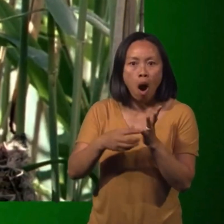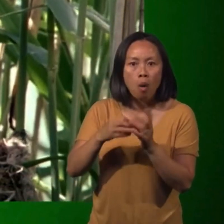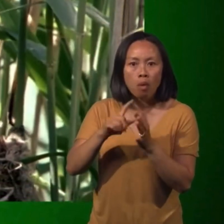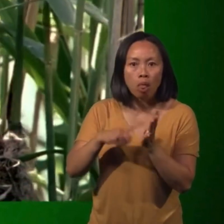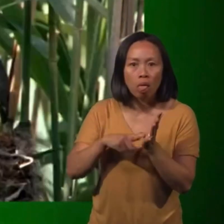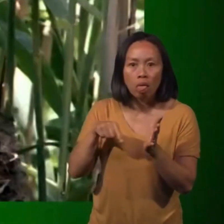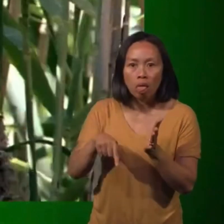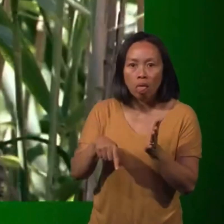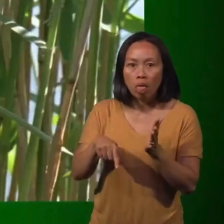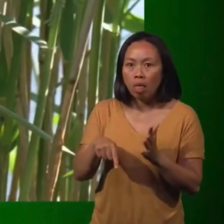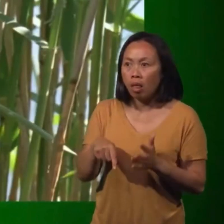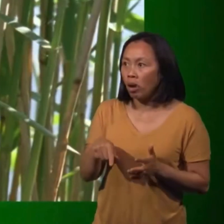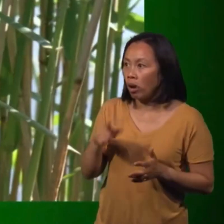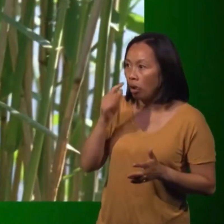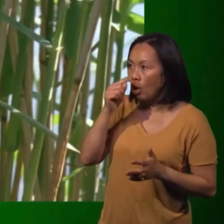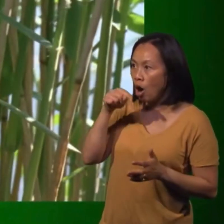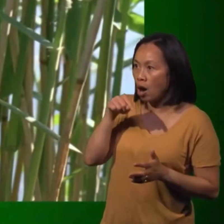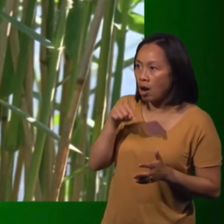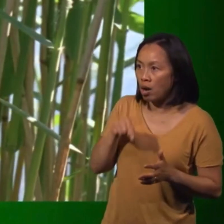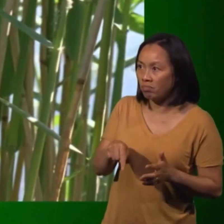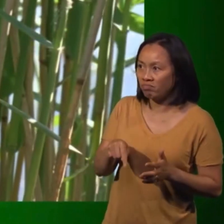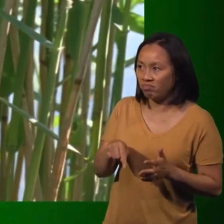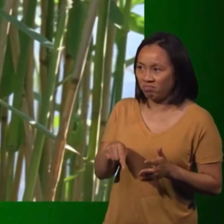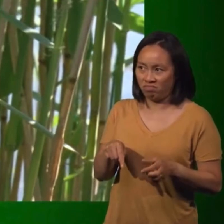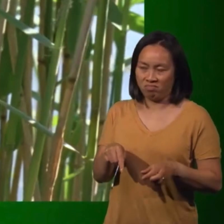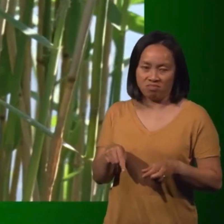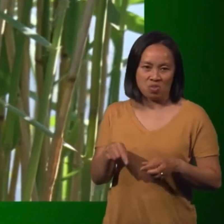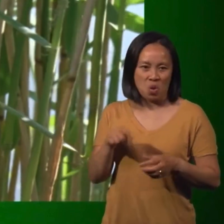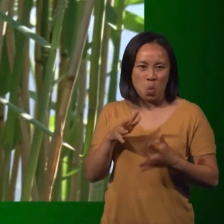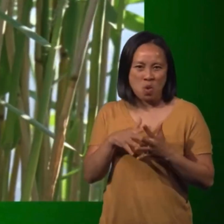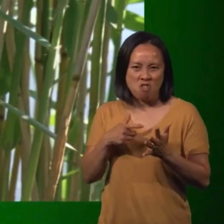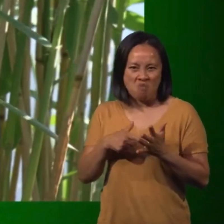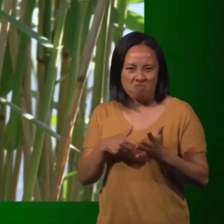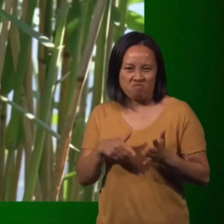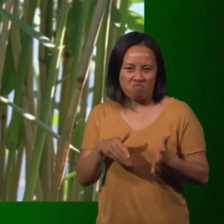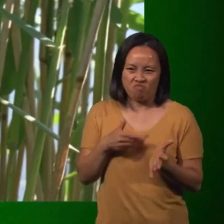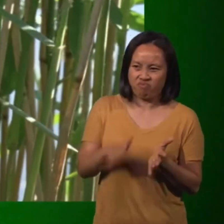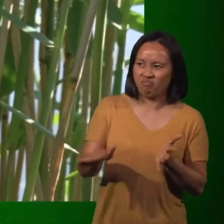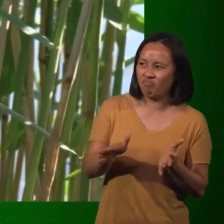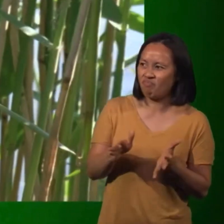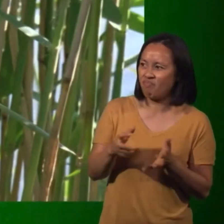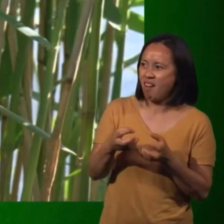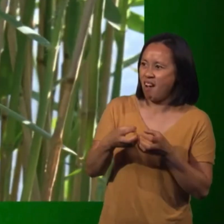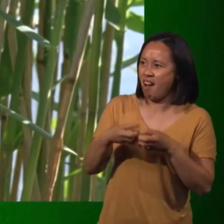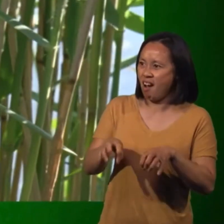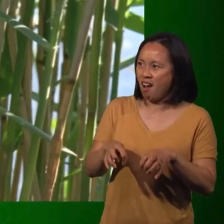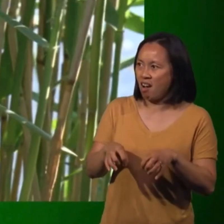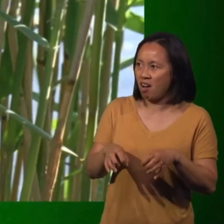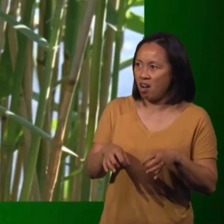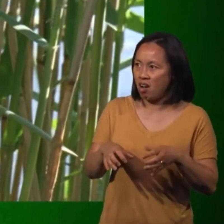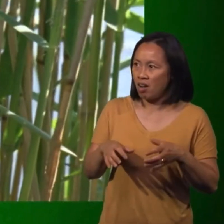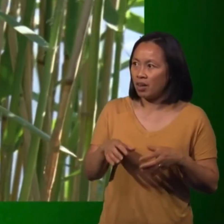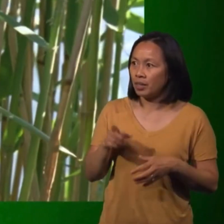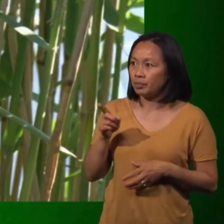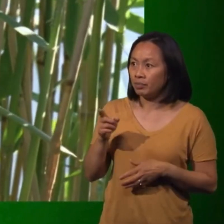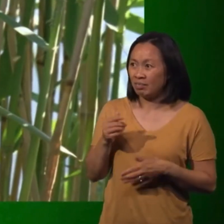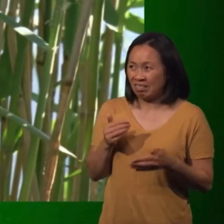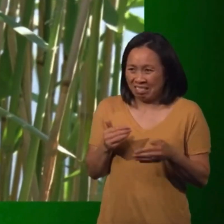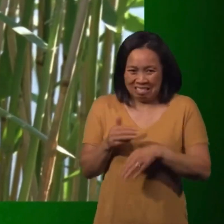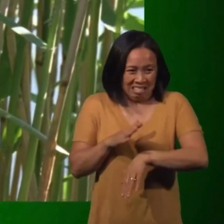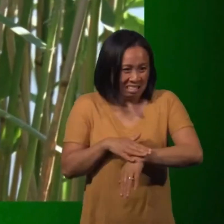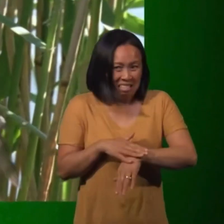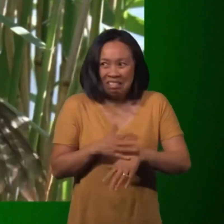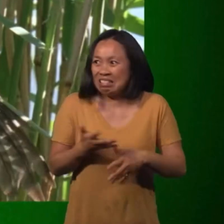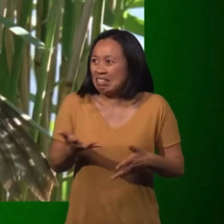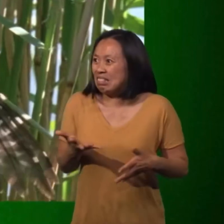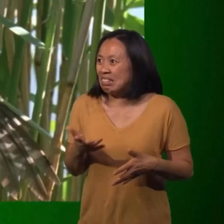greater chance that the reed warbler will reject the egg that it's about to lay in the nest. So in a very short space of time, it picks out one of the reed